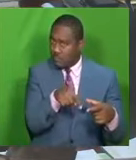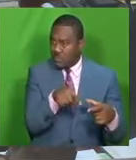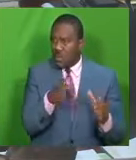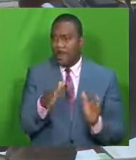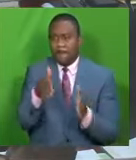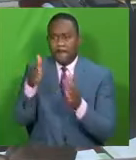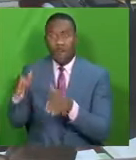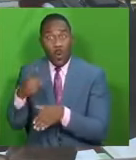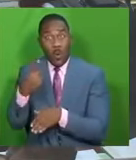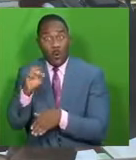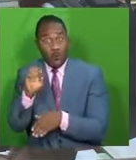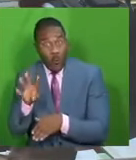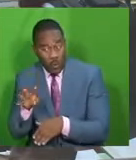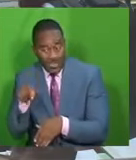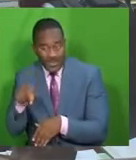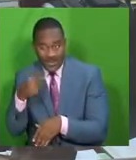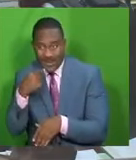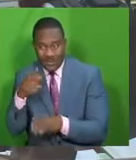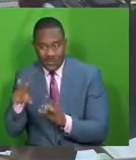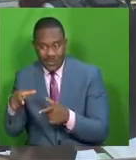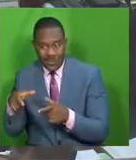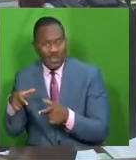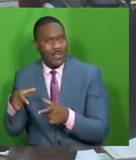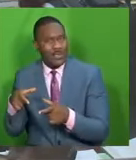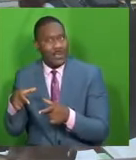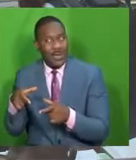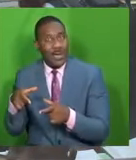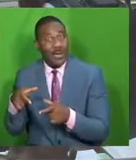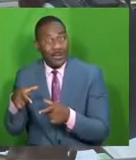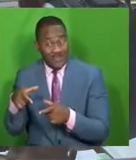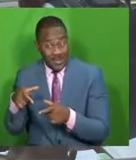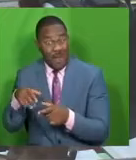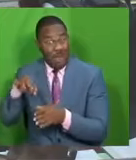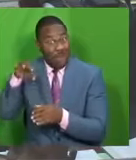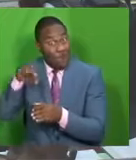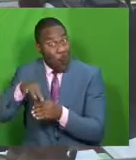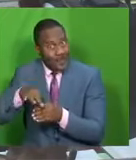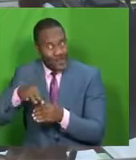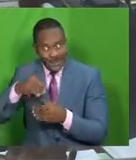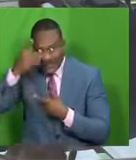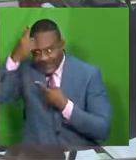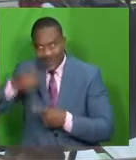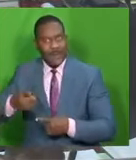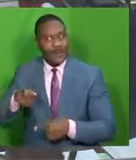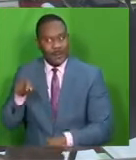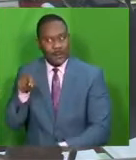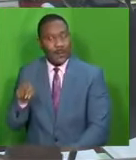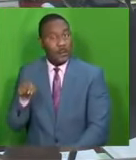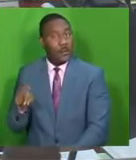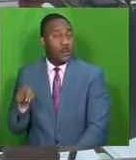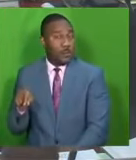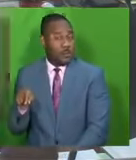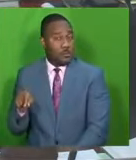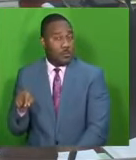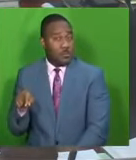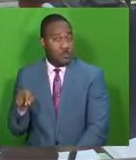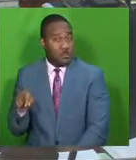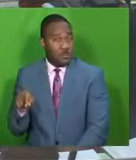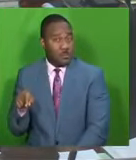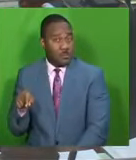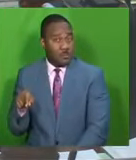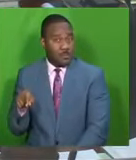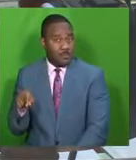to 104, that is decision time. And Mr. Speaker, because it